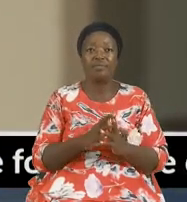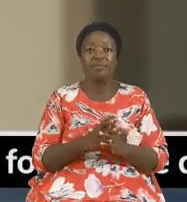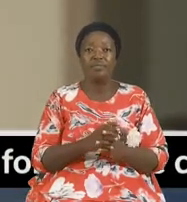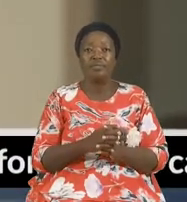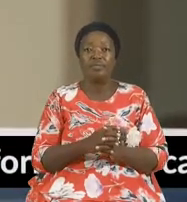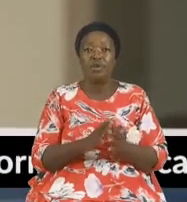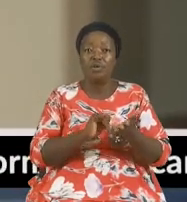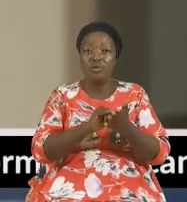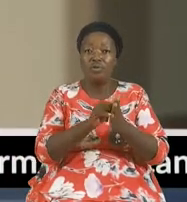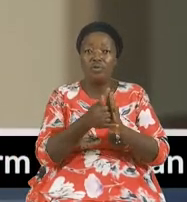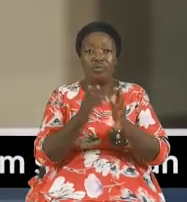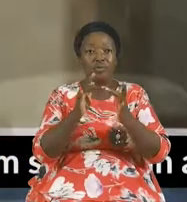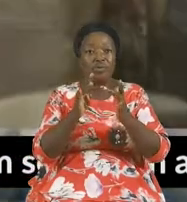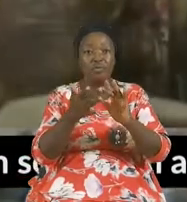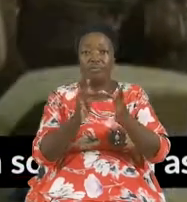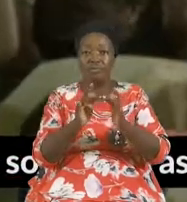their house address.